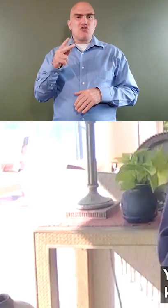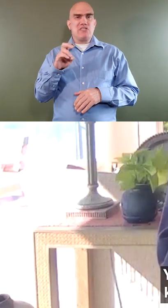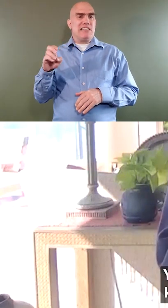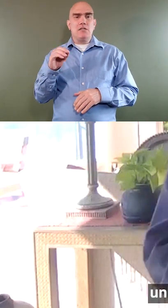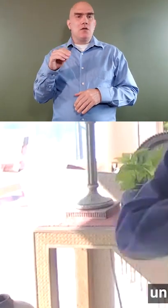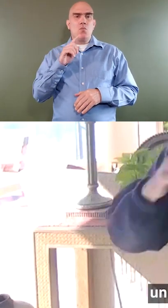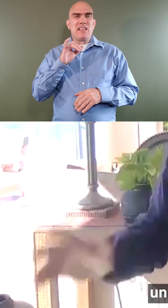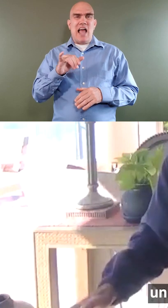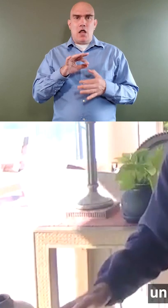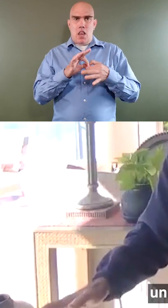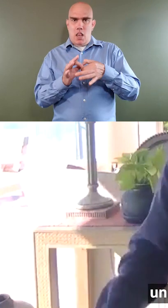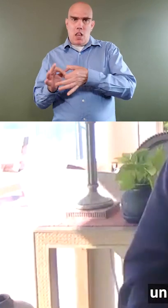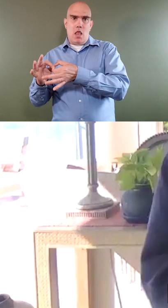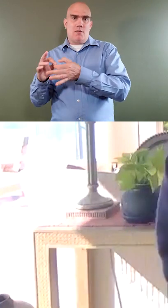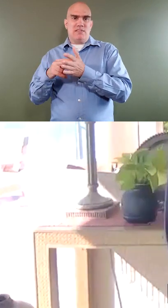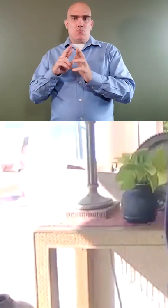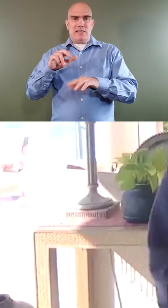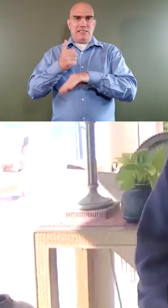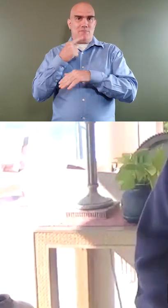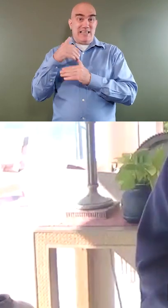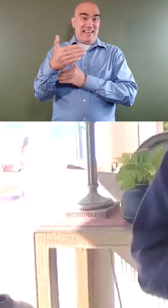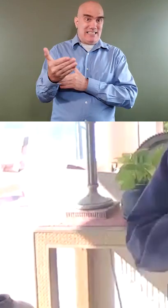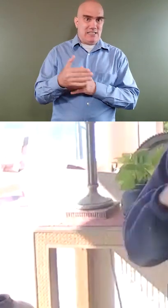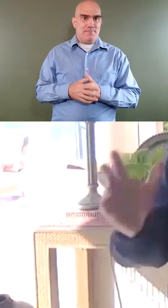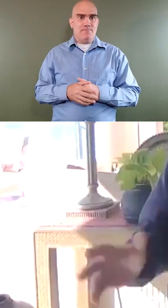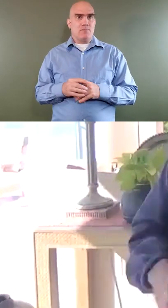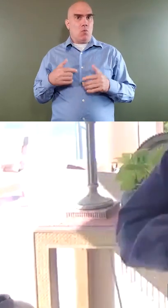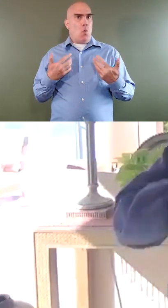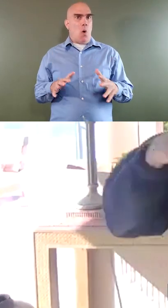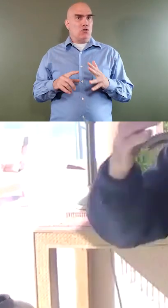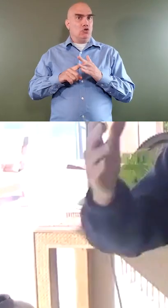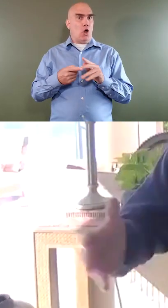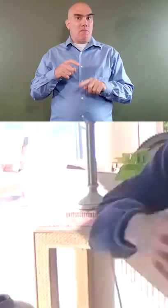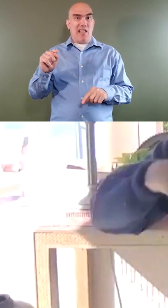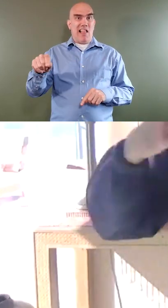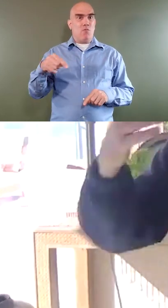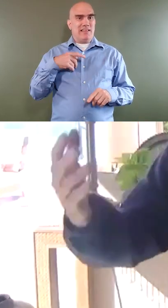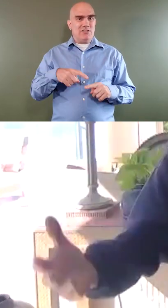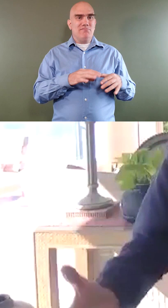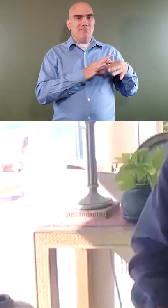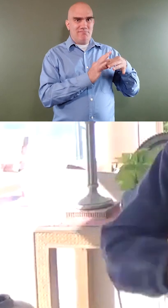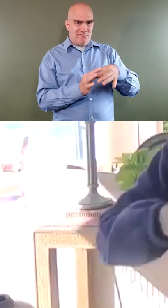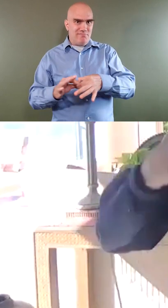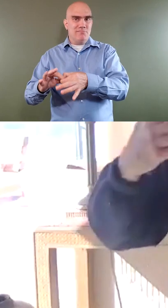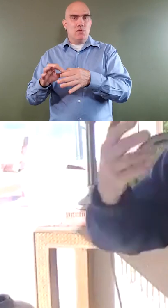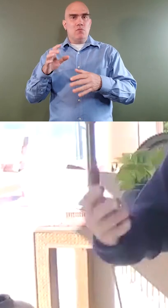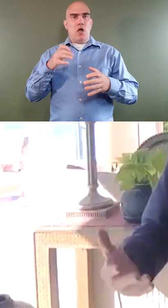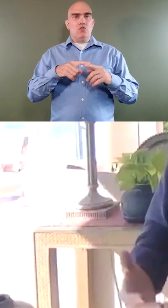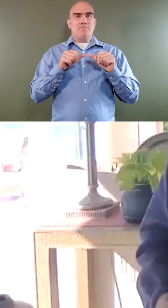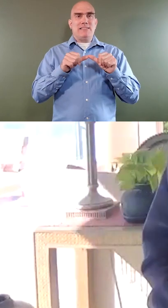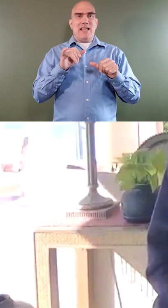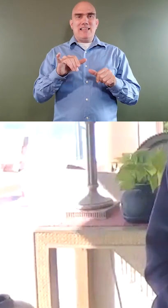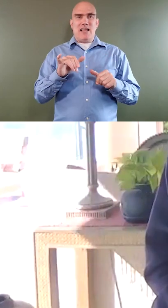position, unless you stop doing everything and just go to that position. But we don't want to do this. We want to maintain the integrity of